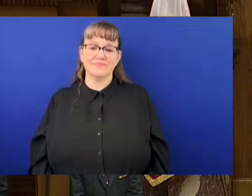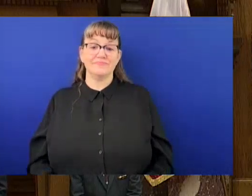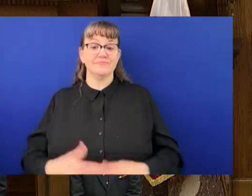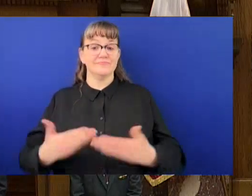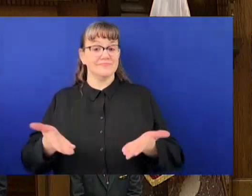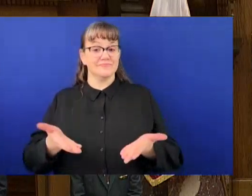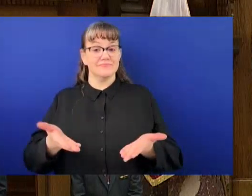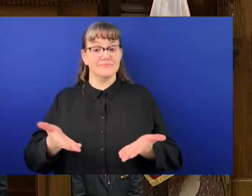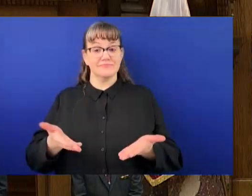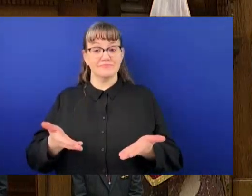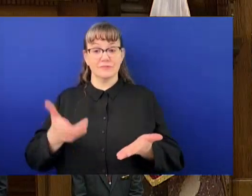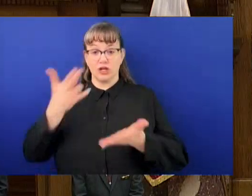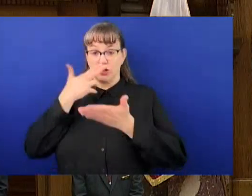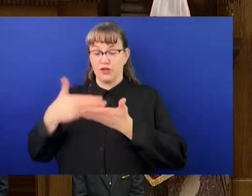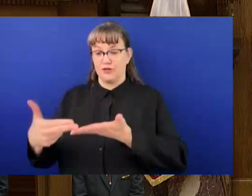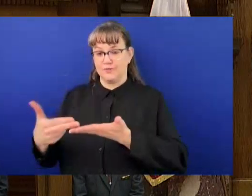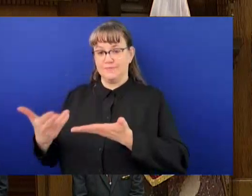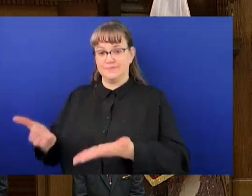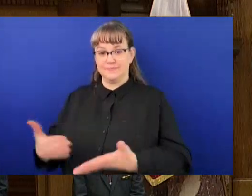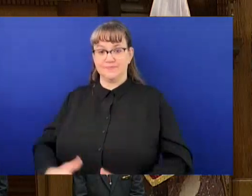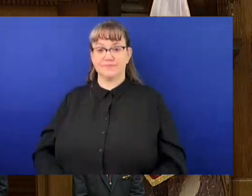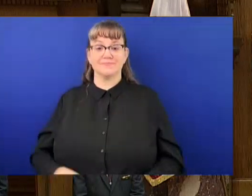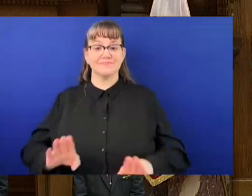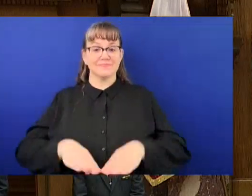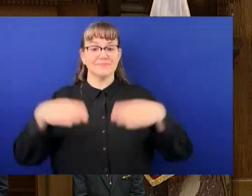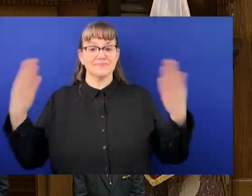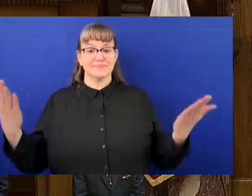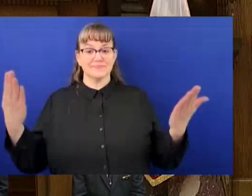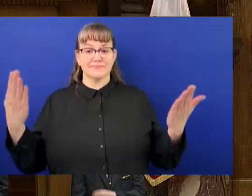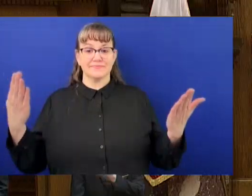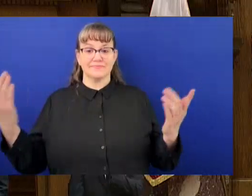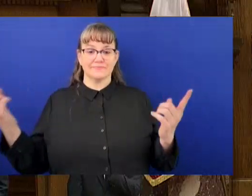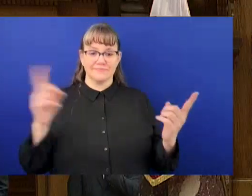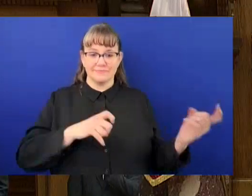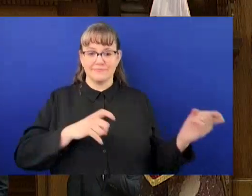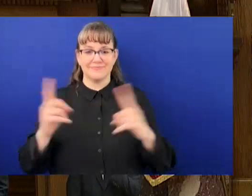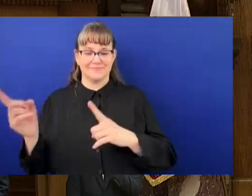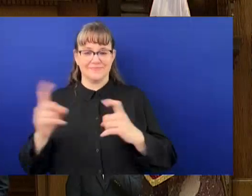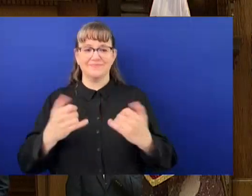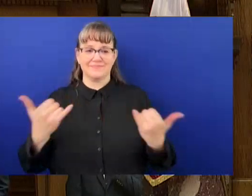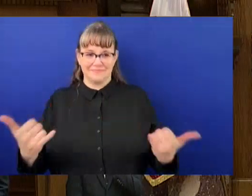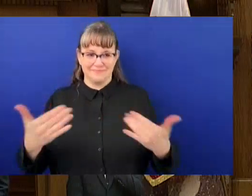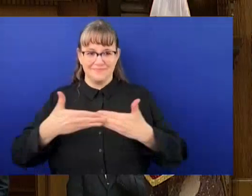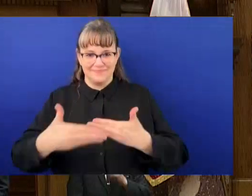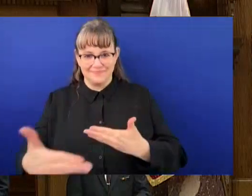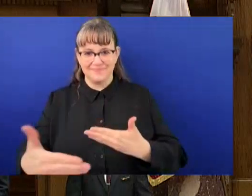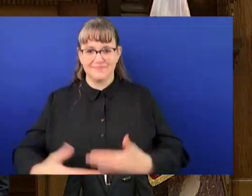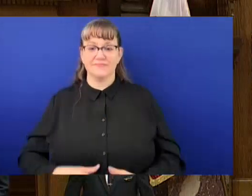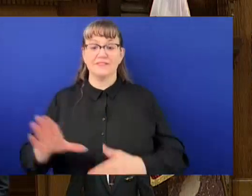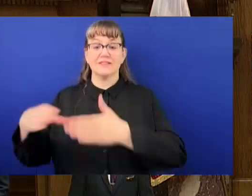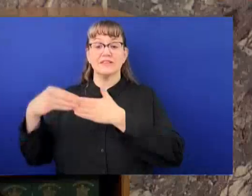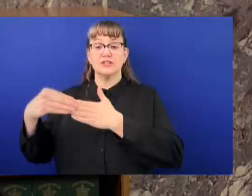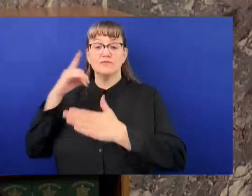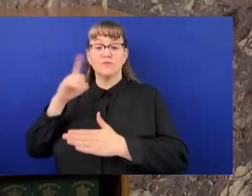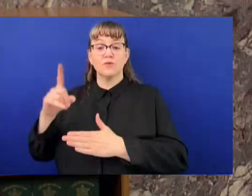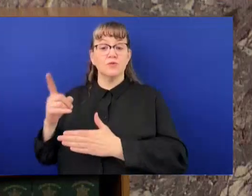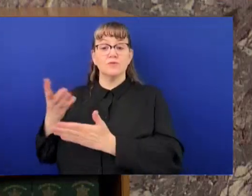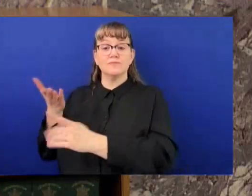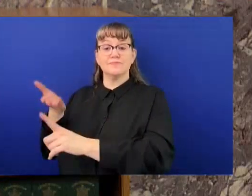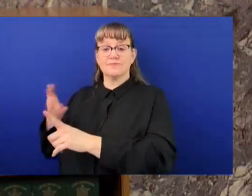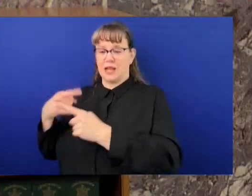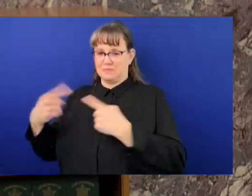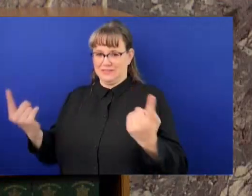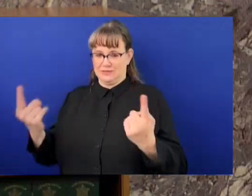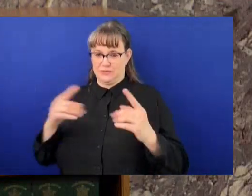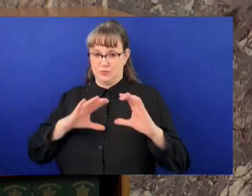Oral questions by members. Leader of the Official Opposition. Thank you, Mr. Speaker. An expose in